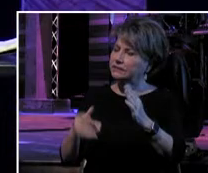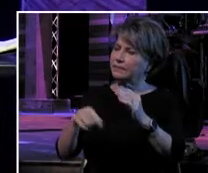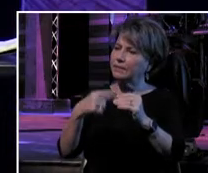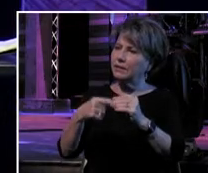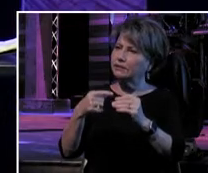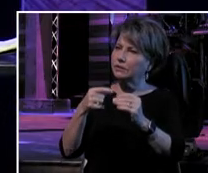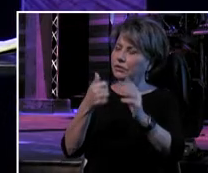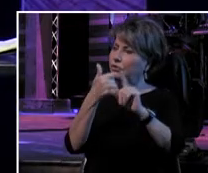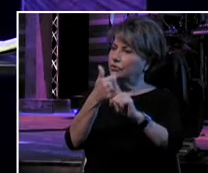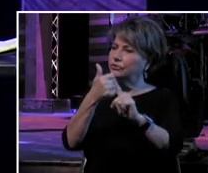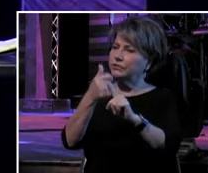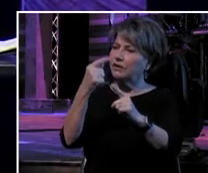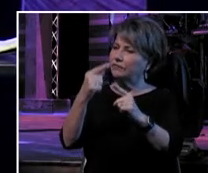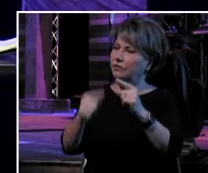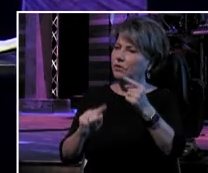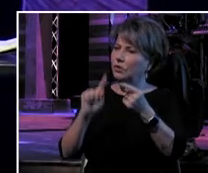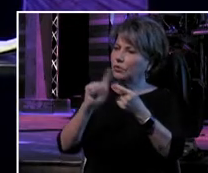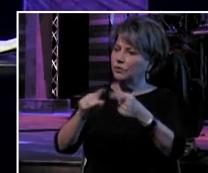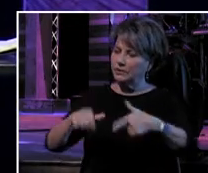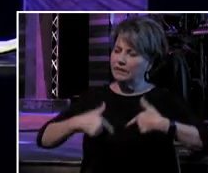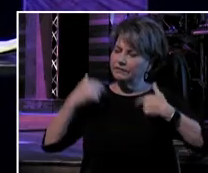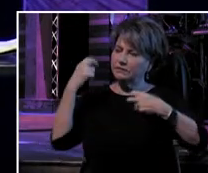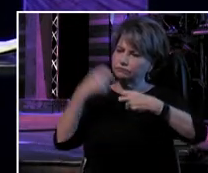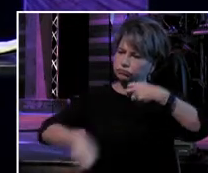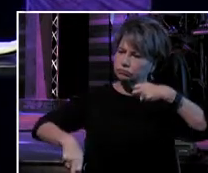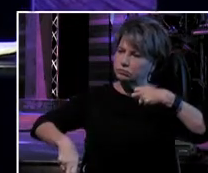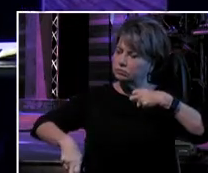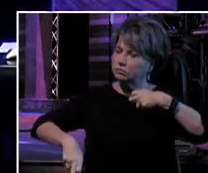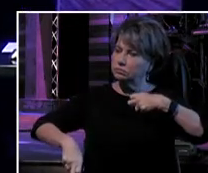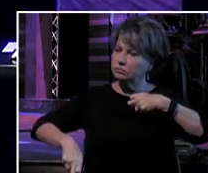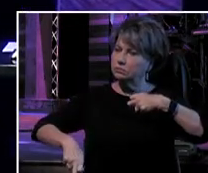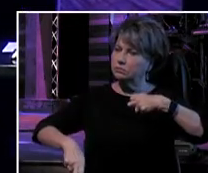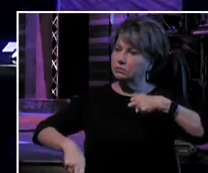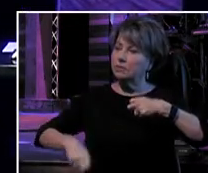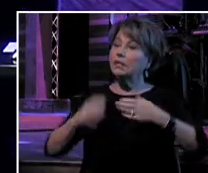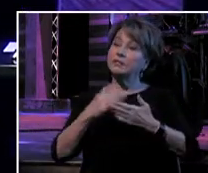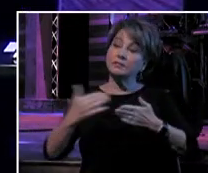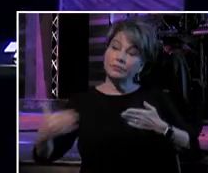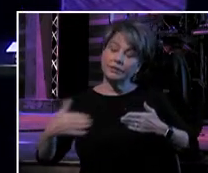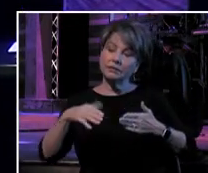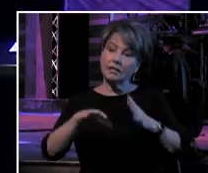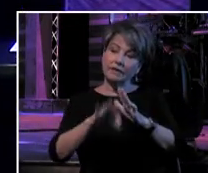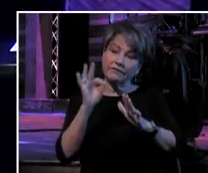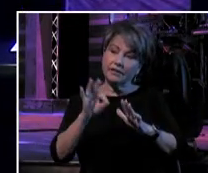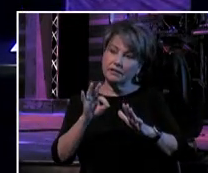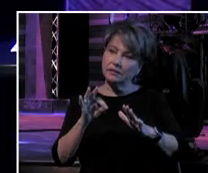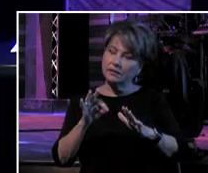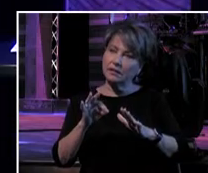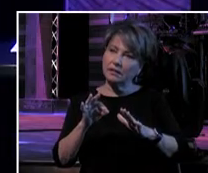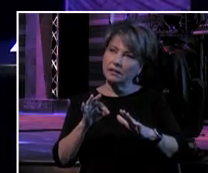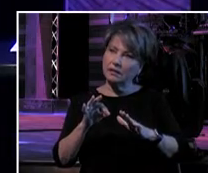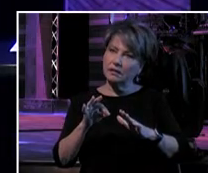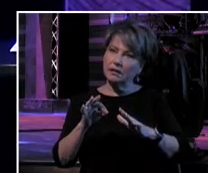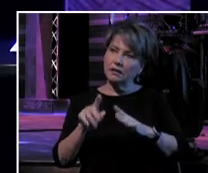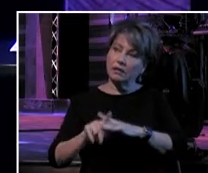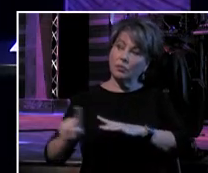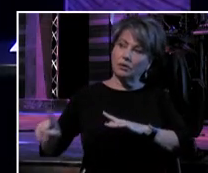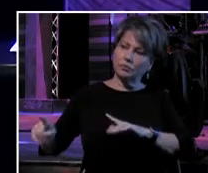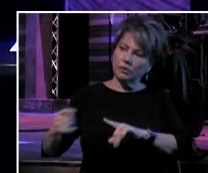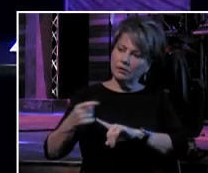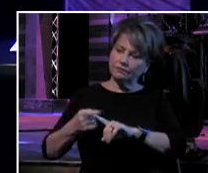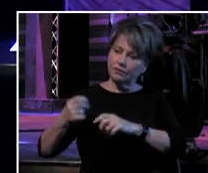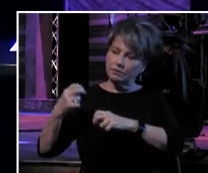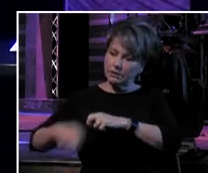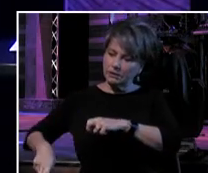difficult? And here's some of the things I've discovered. I want to get away from the things that are difficult. I like